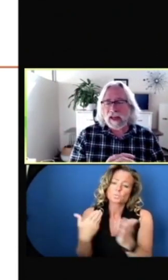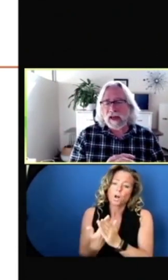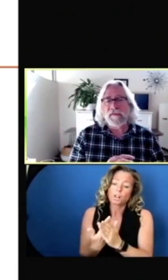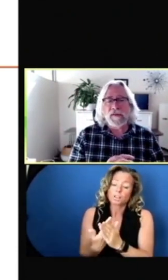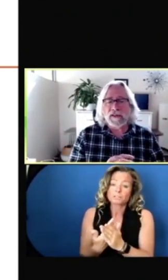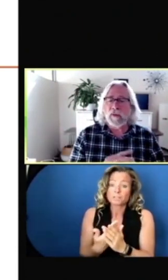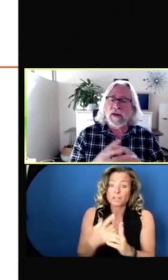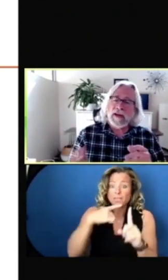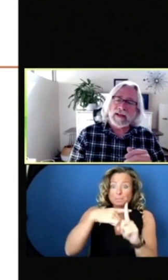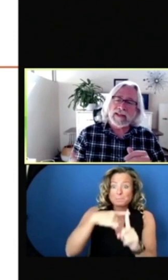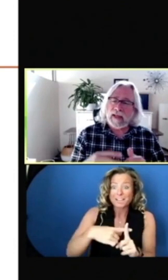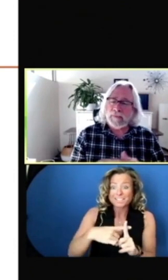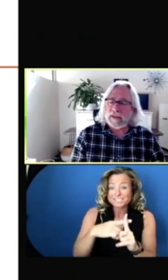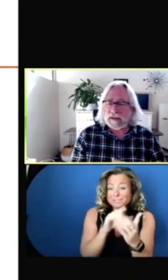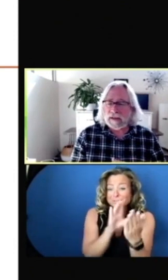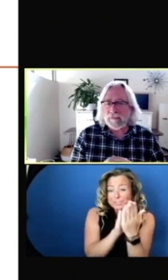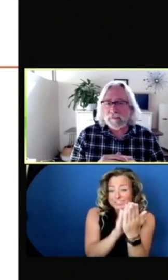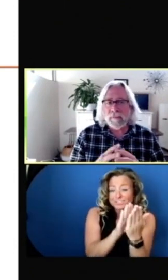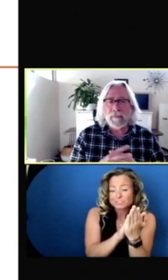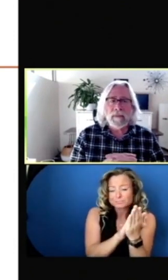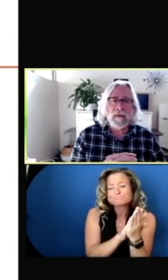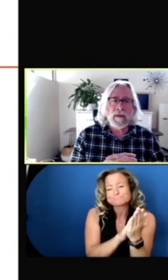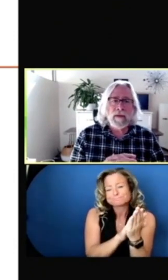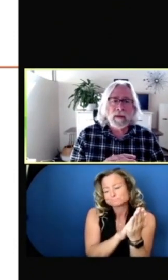to Diana for this one. Next slide, please.